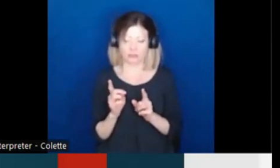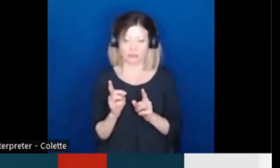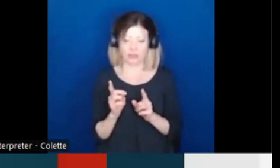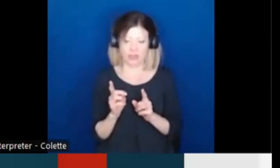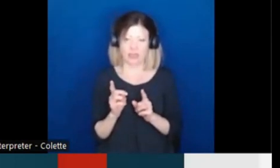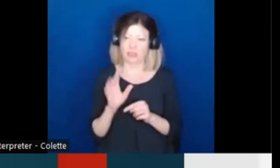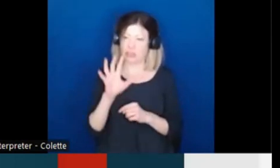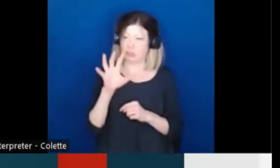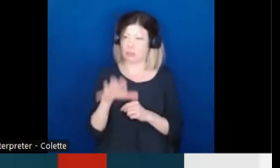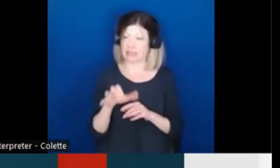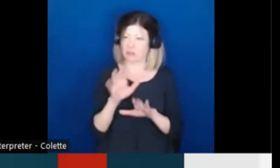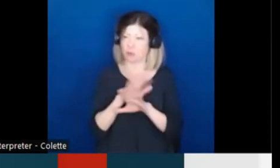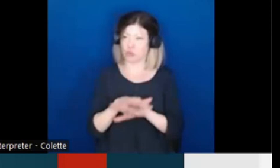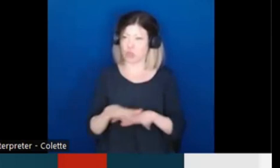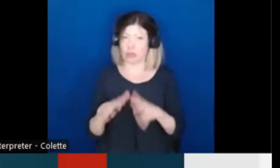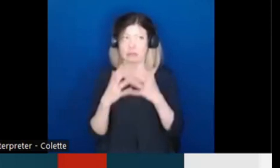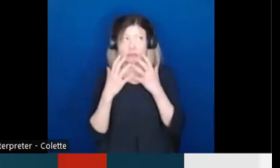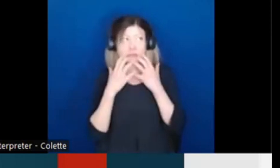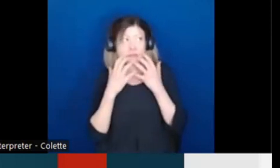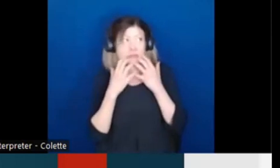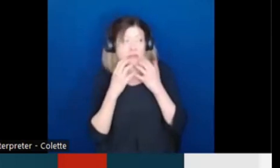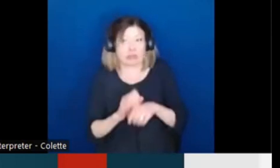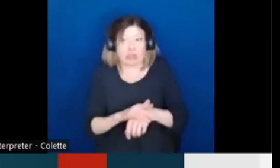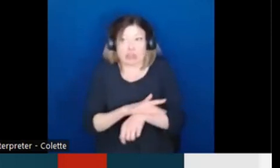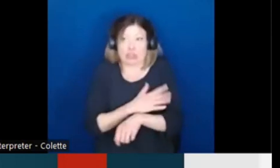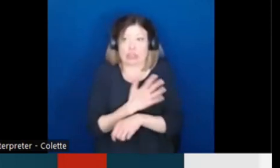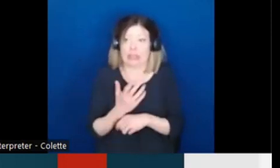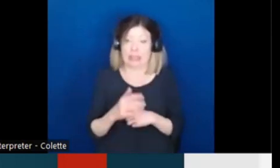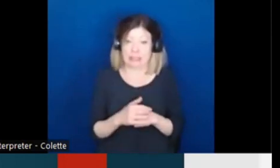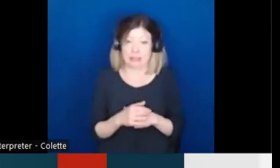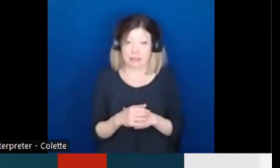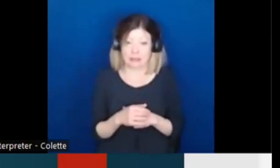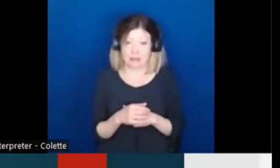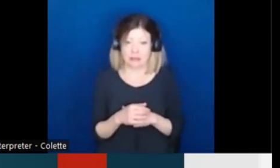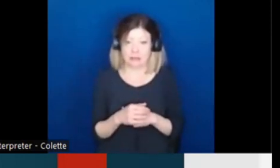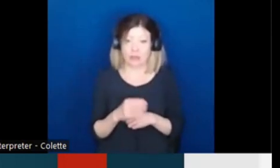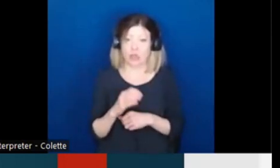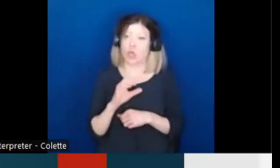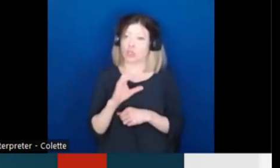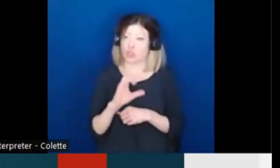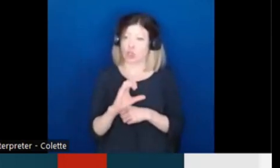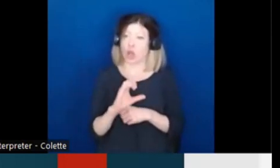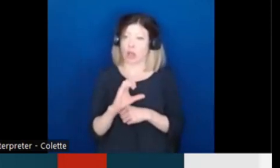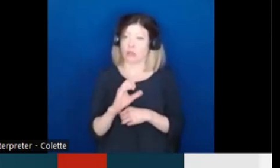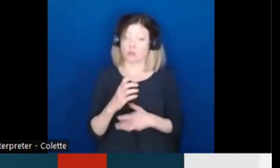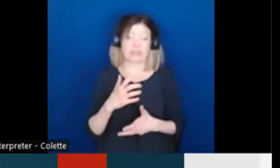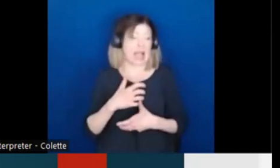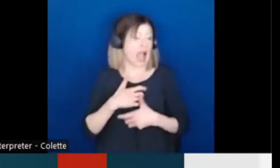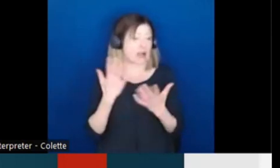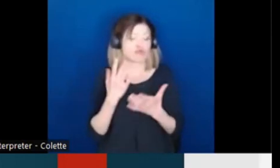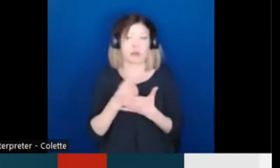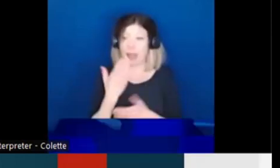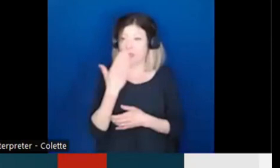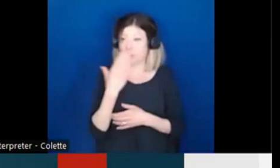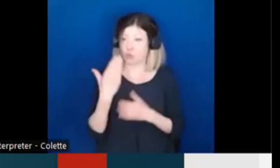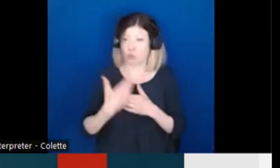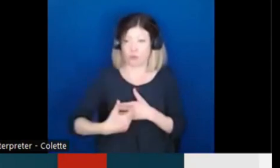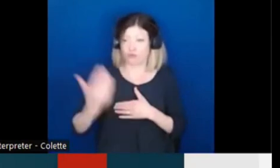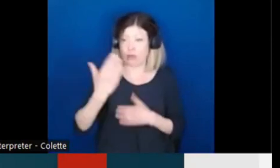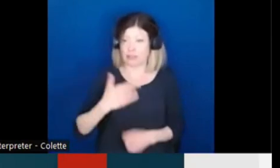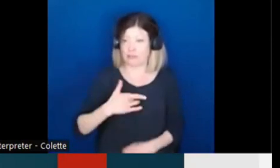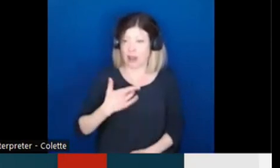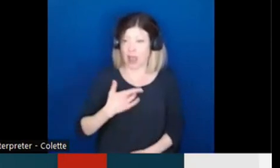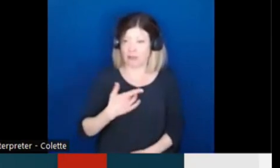place for a child to be. Charlotte was angry about this school for the rest of her life. She thought it was